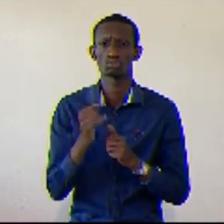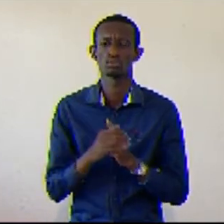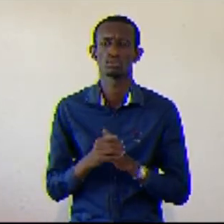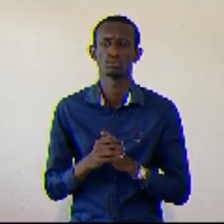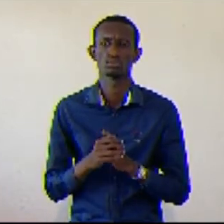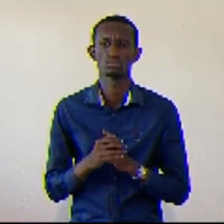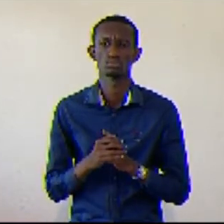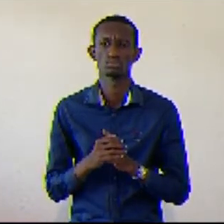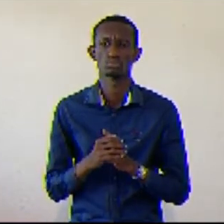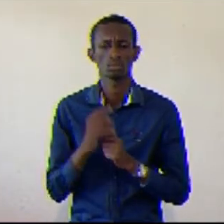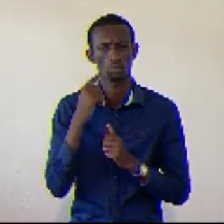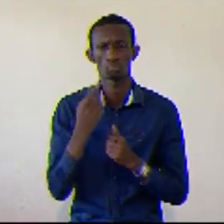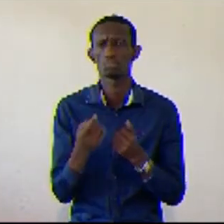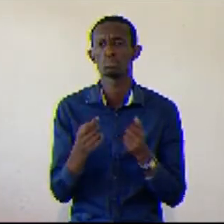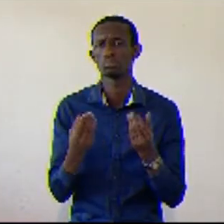It is very simple.